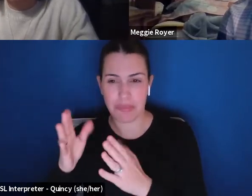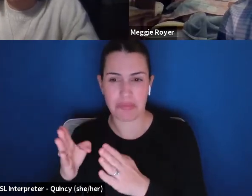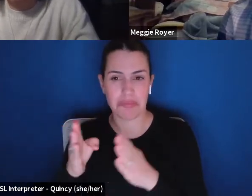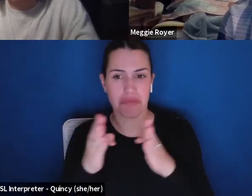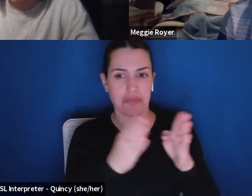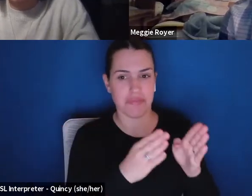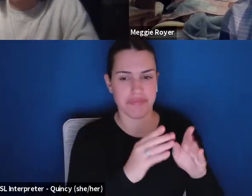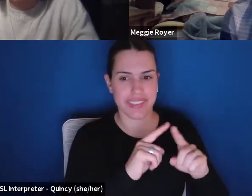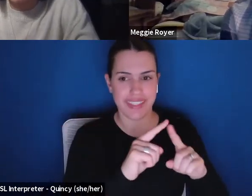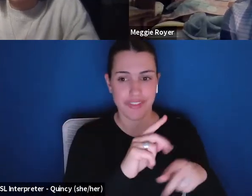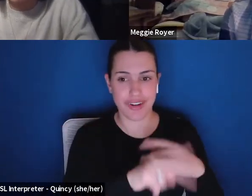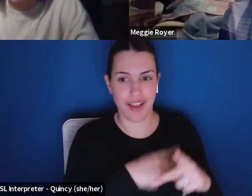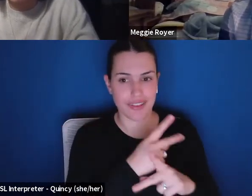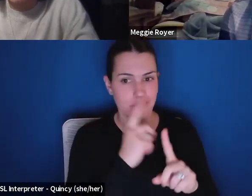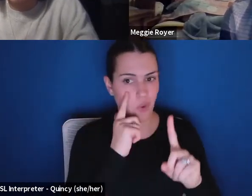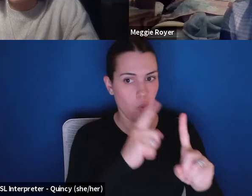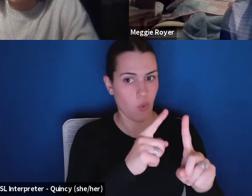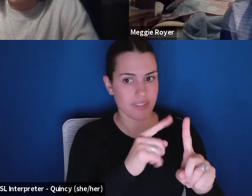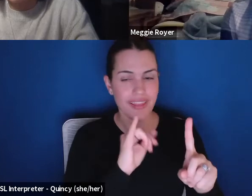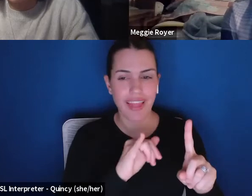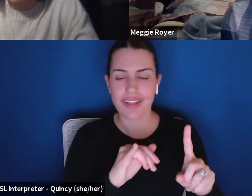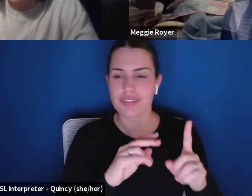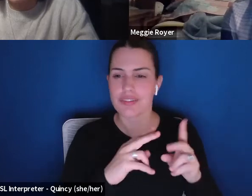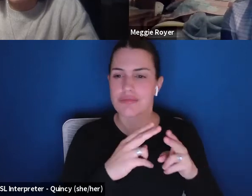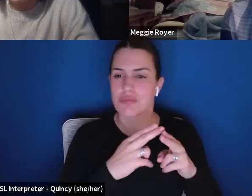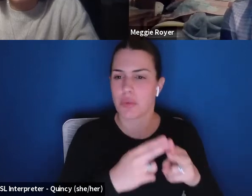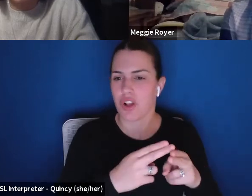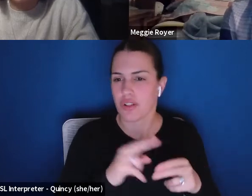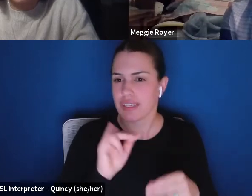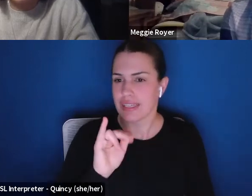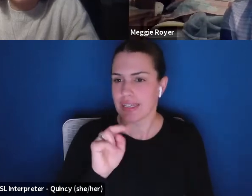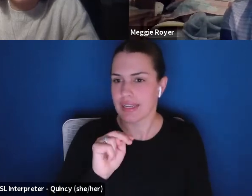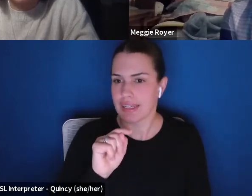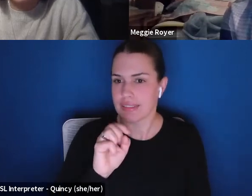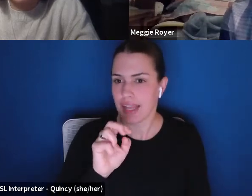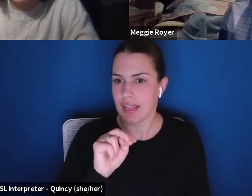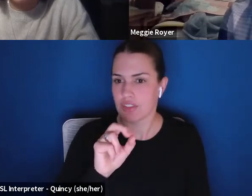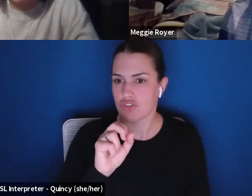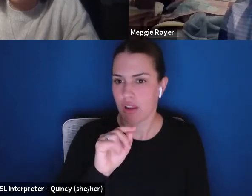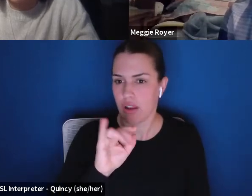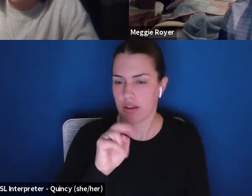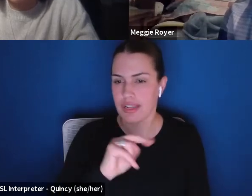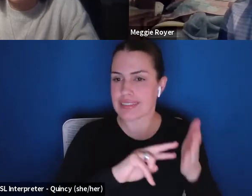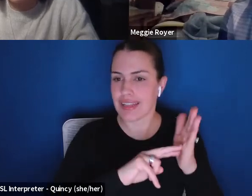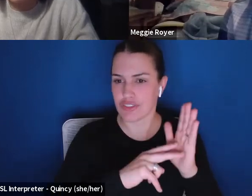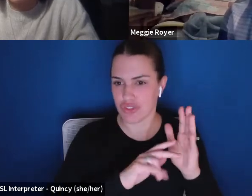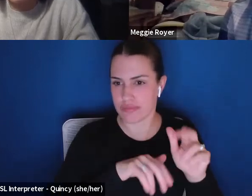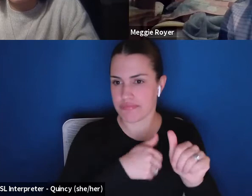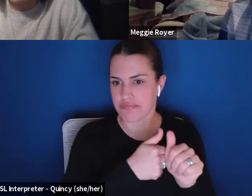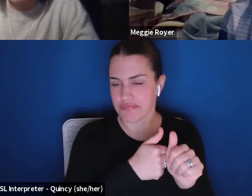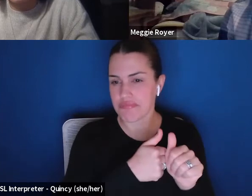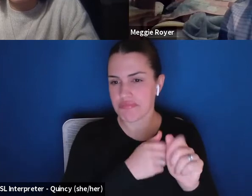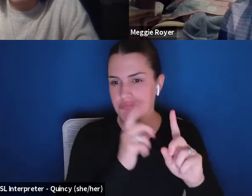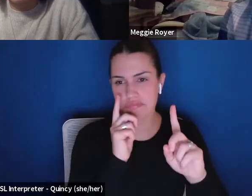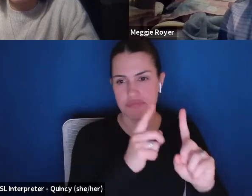goals. And that's more so when intention comes into play. So instead of focusing on an outcome, intentions are